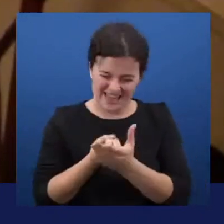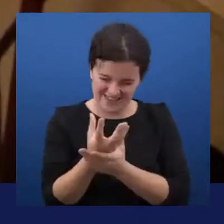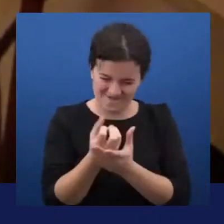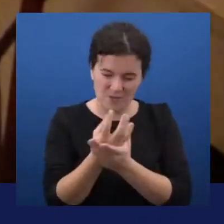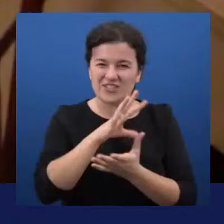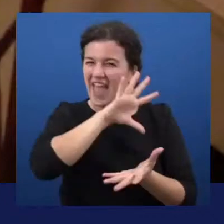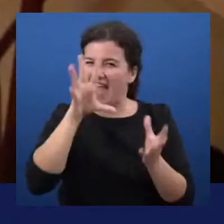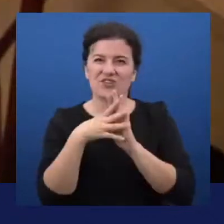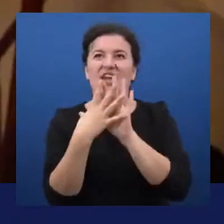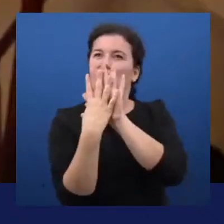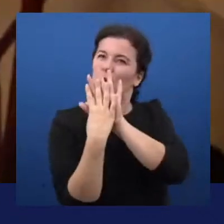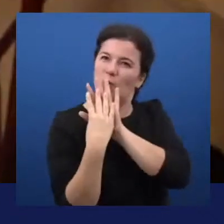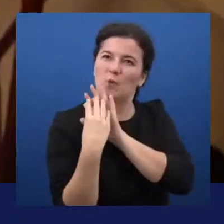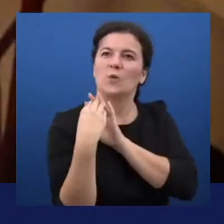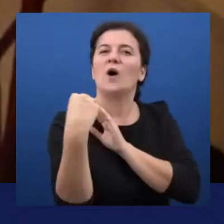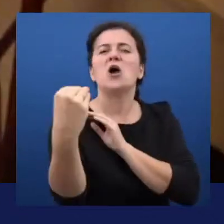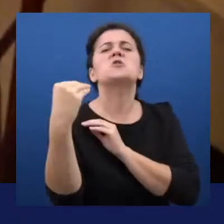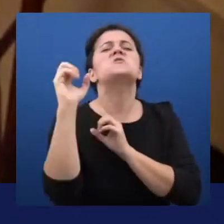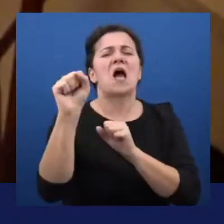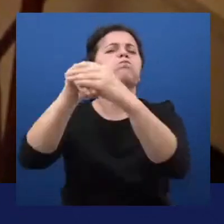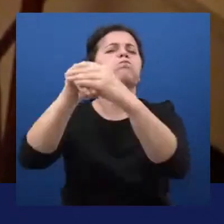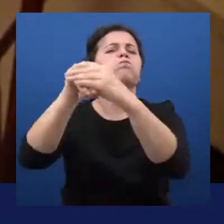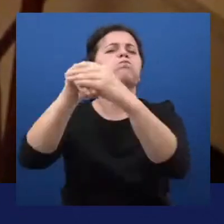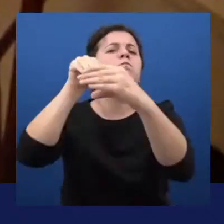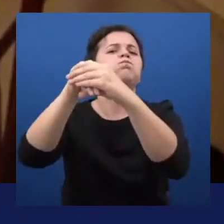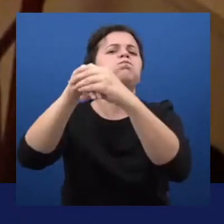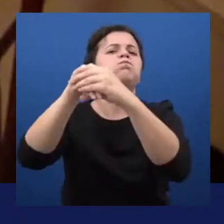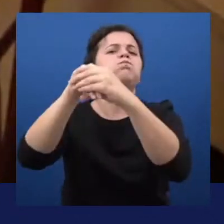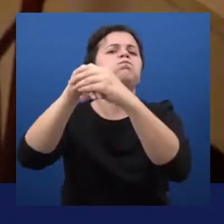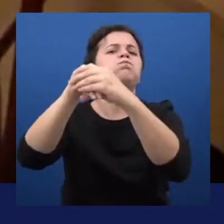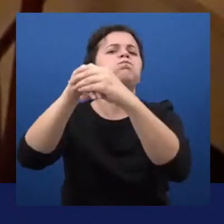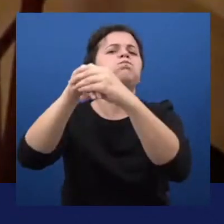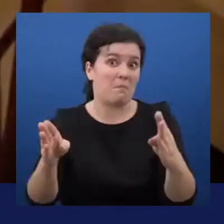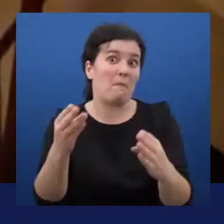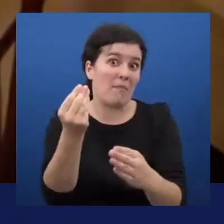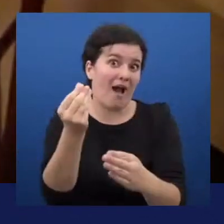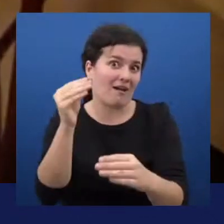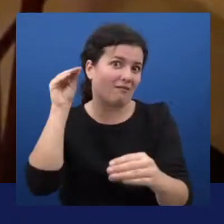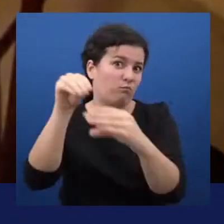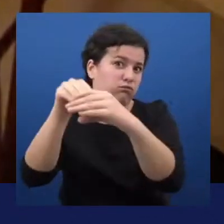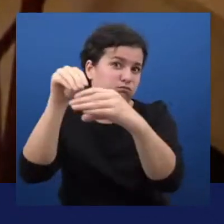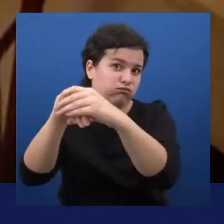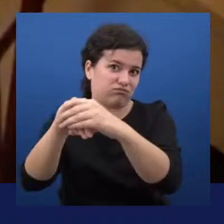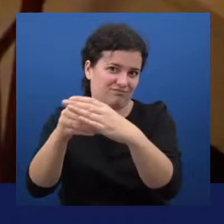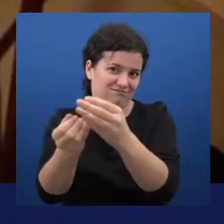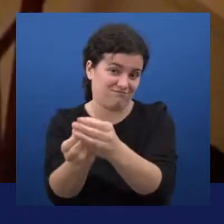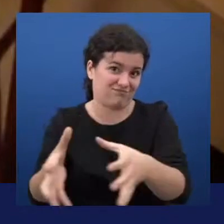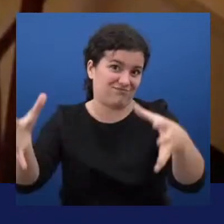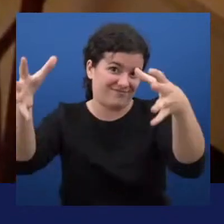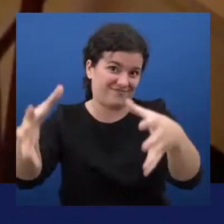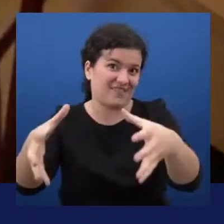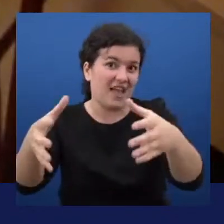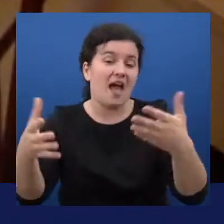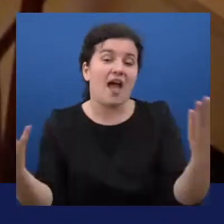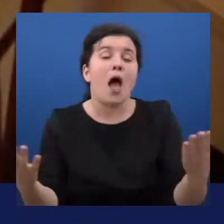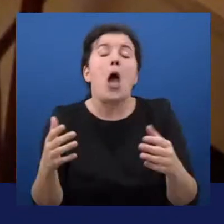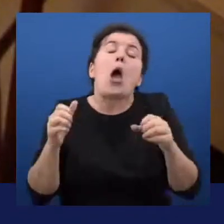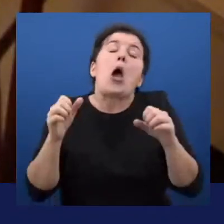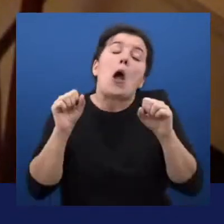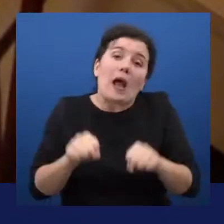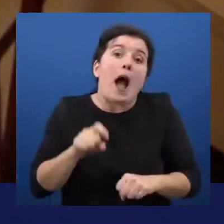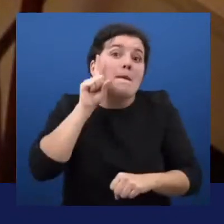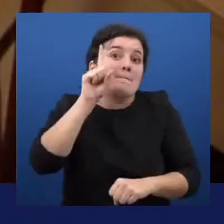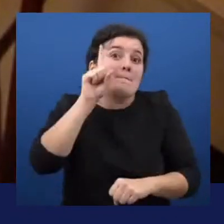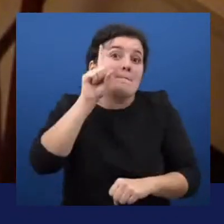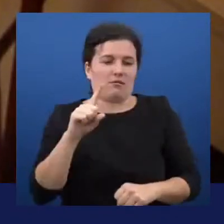data away to retrain your model. Now, all that is possible, of course, but you have to think about it, because you cannot just